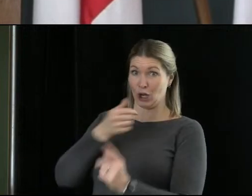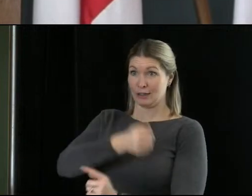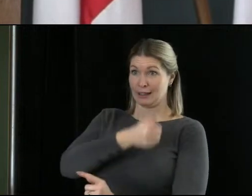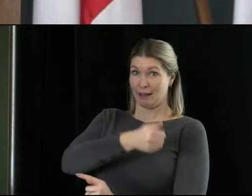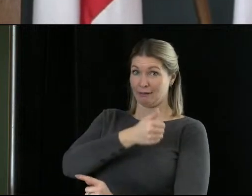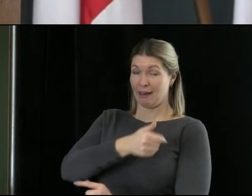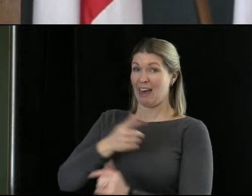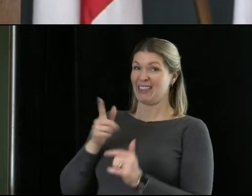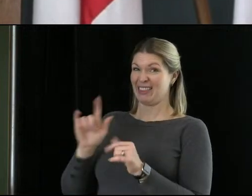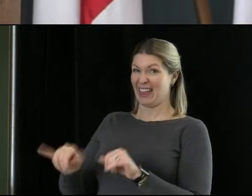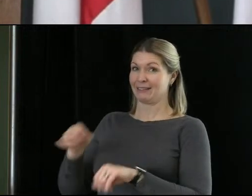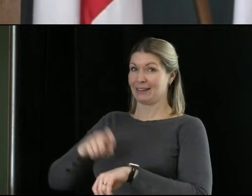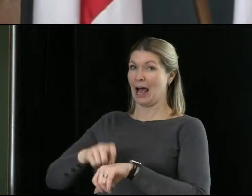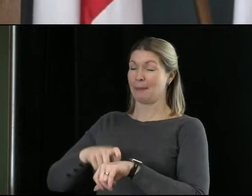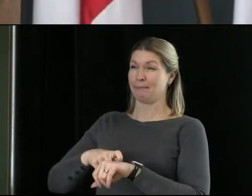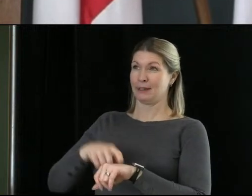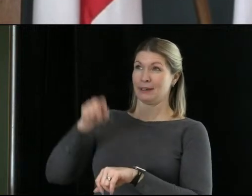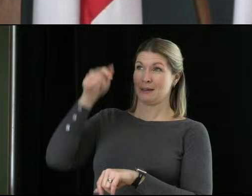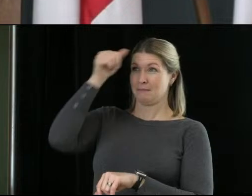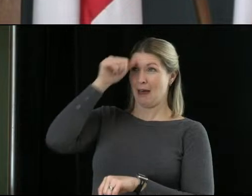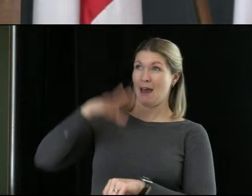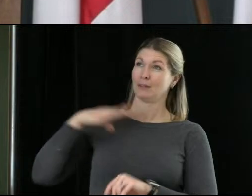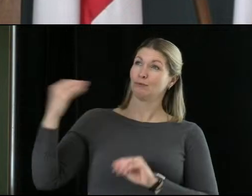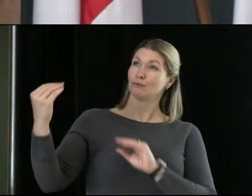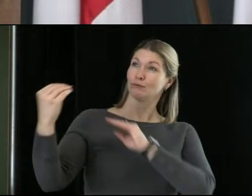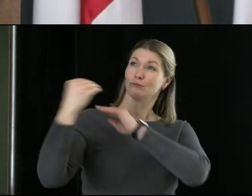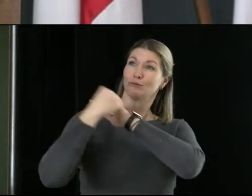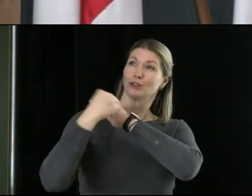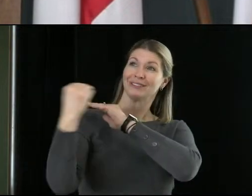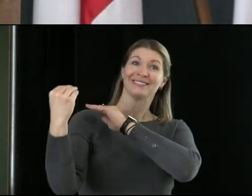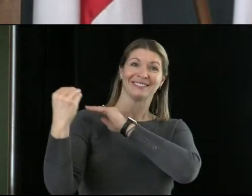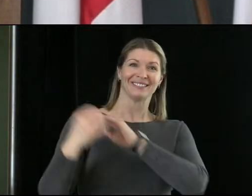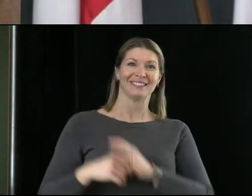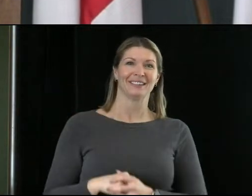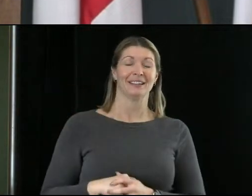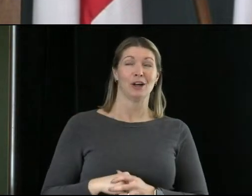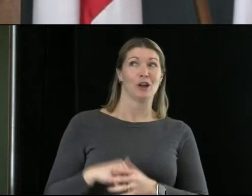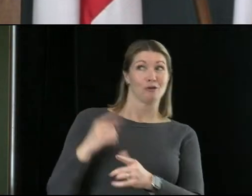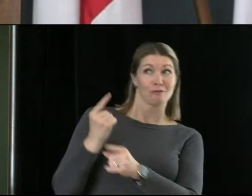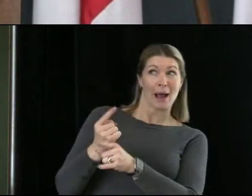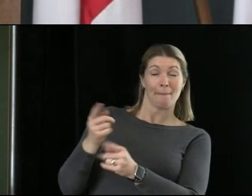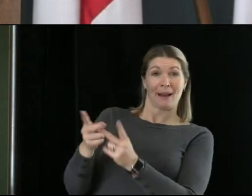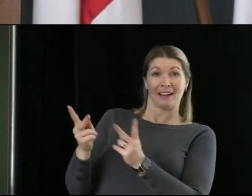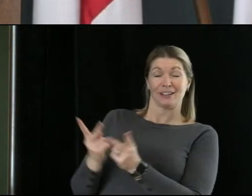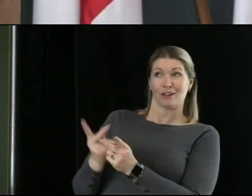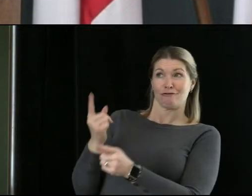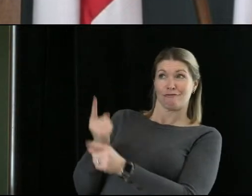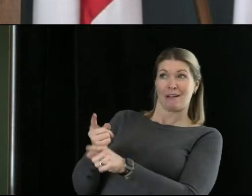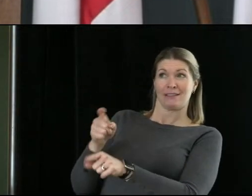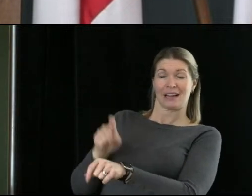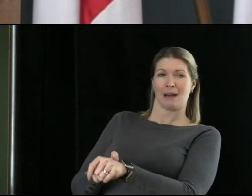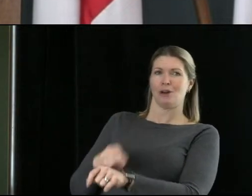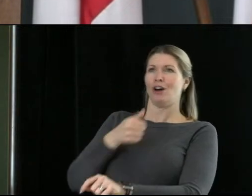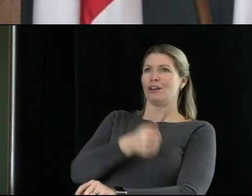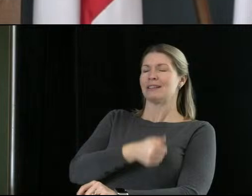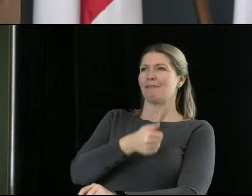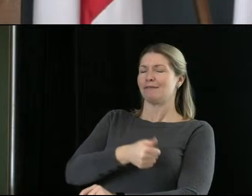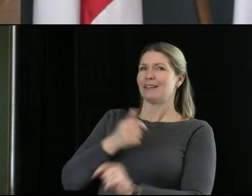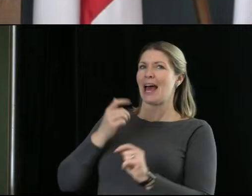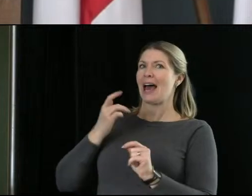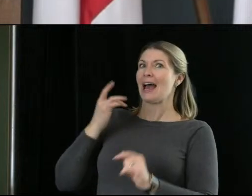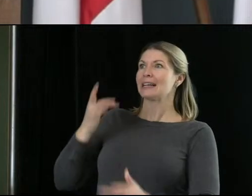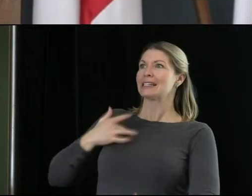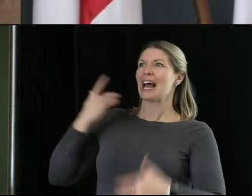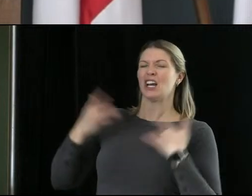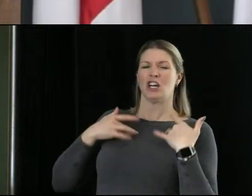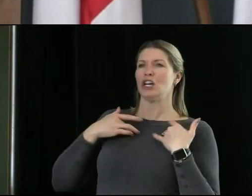Talk about being in the right place at the right time. Well, she was so excited. She wouldn't wash her